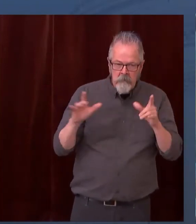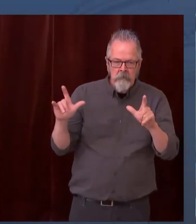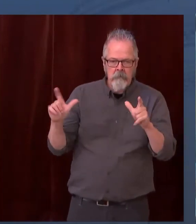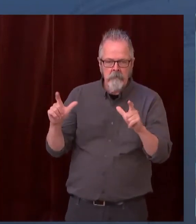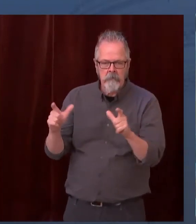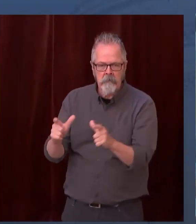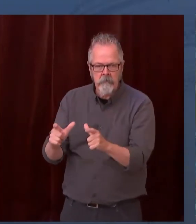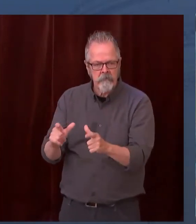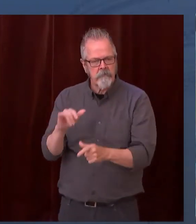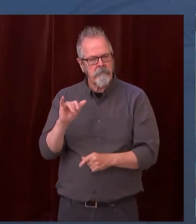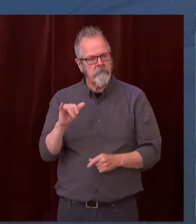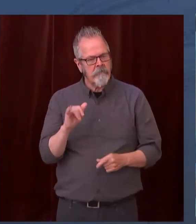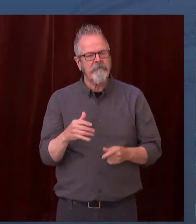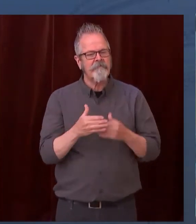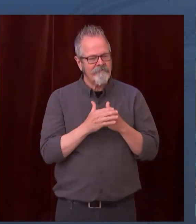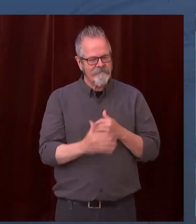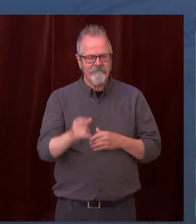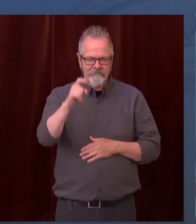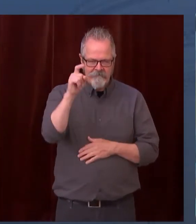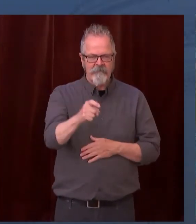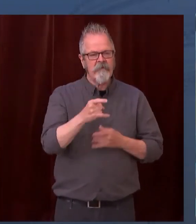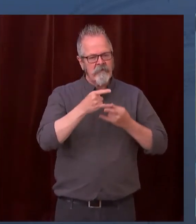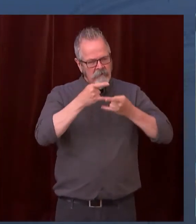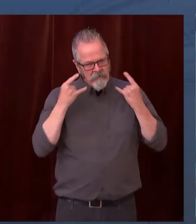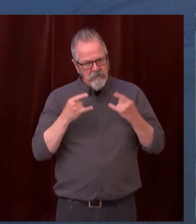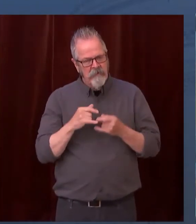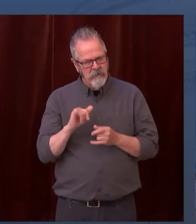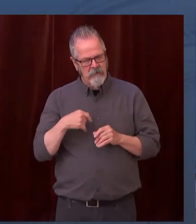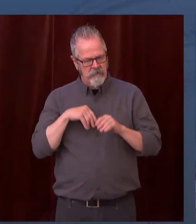and then consider how to best move forward.